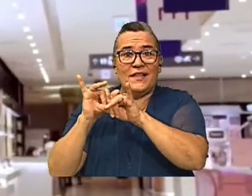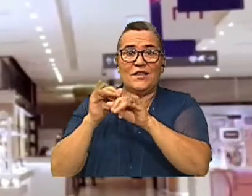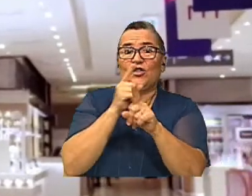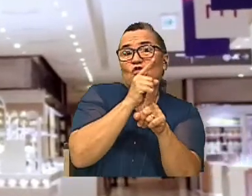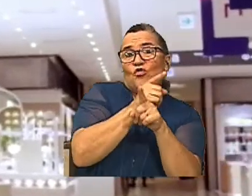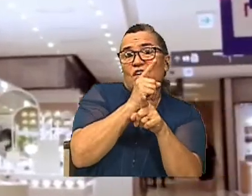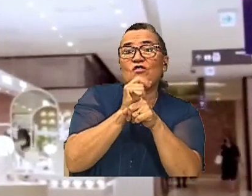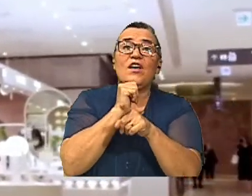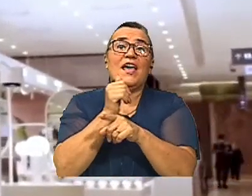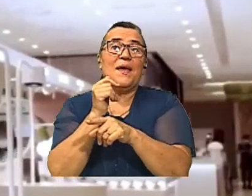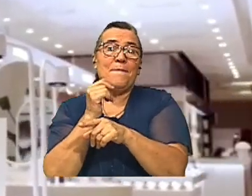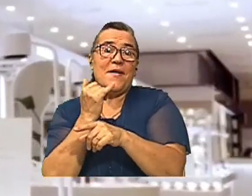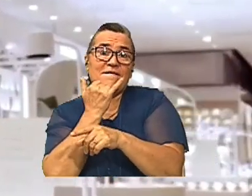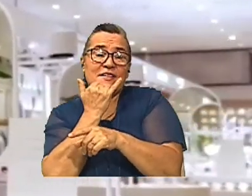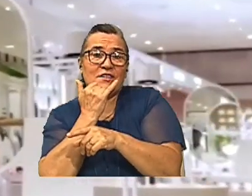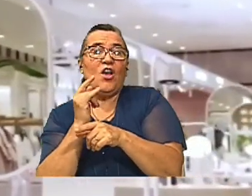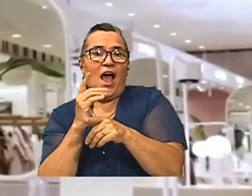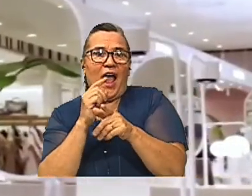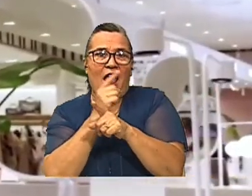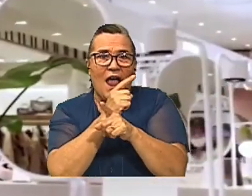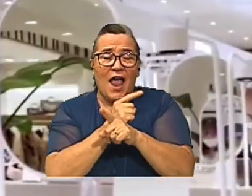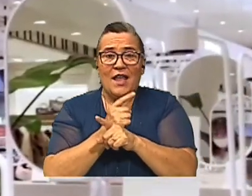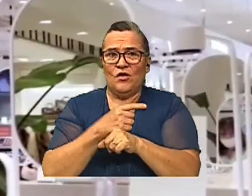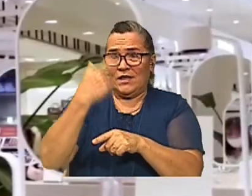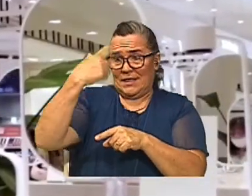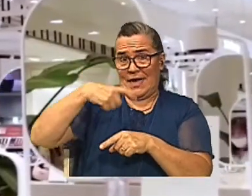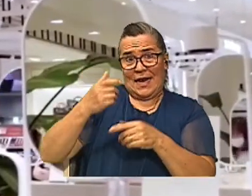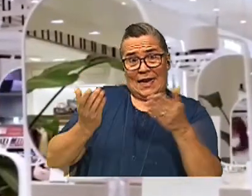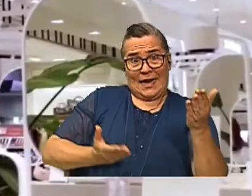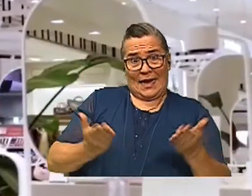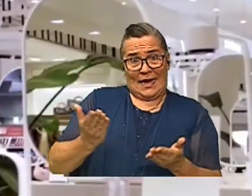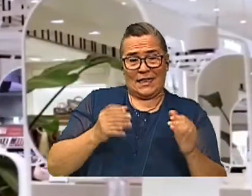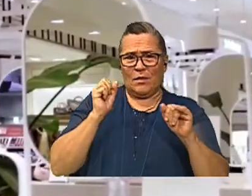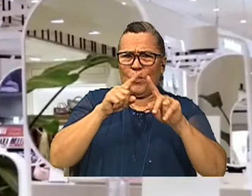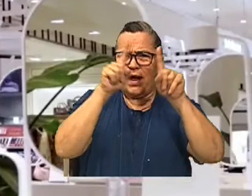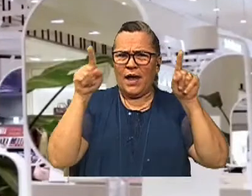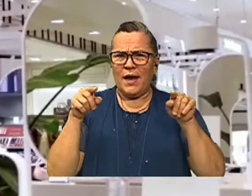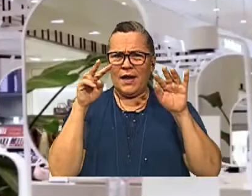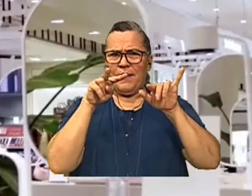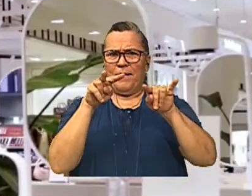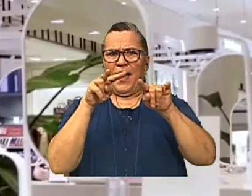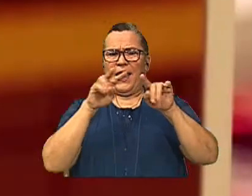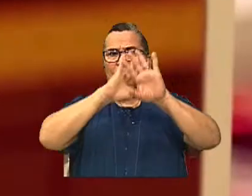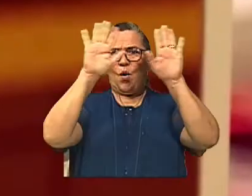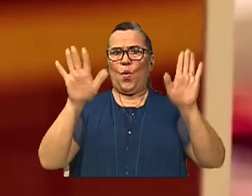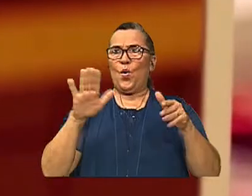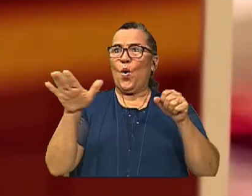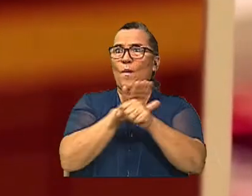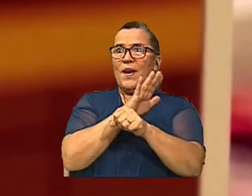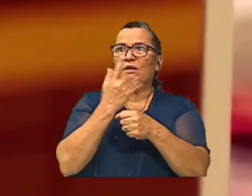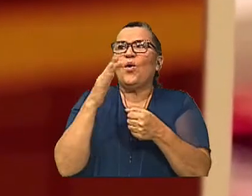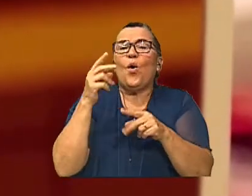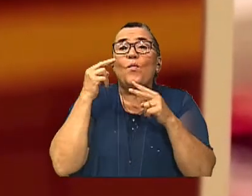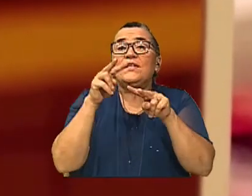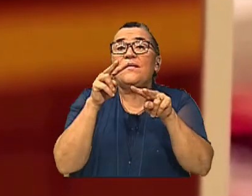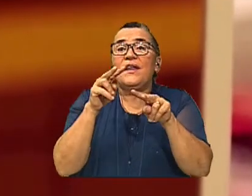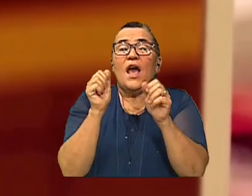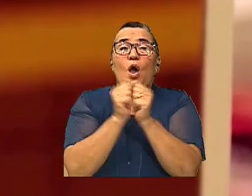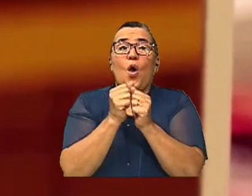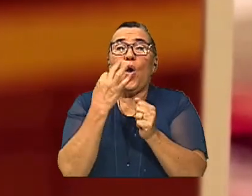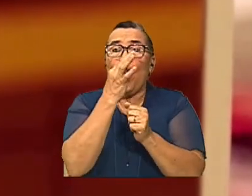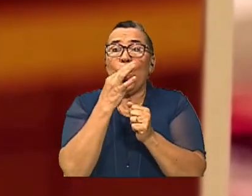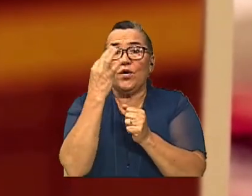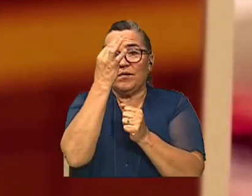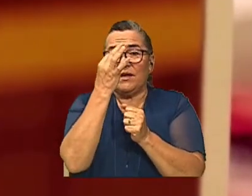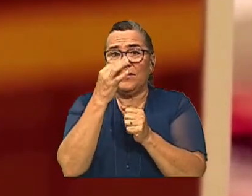imperfections. Customers can then see a computer-generated image of what they would look like using certain cosmetics. And in times